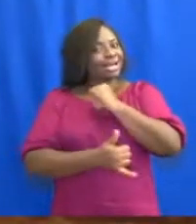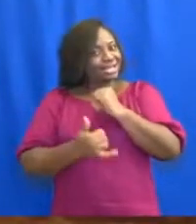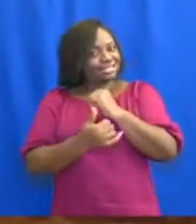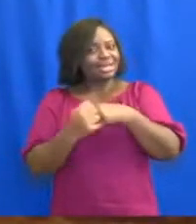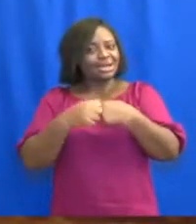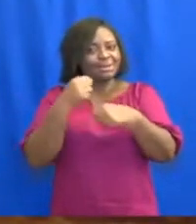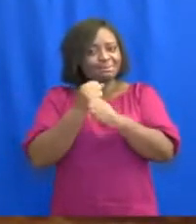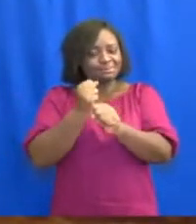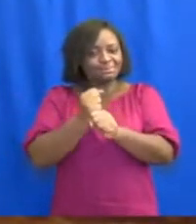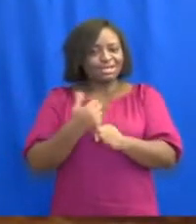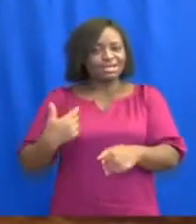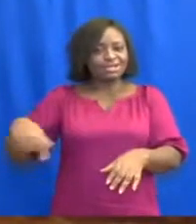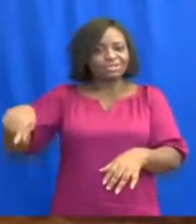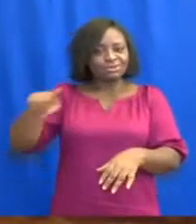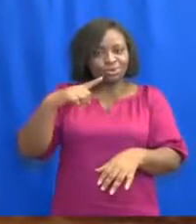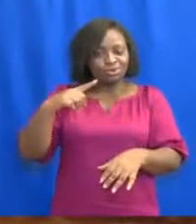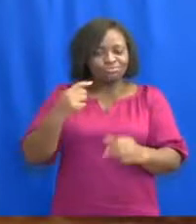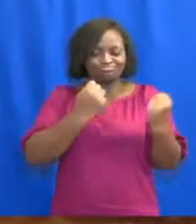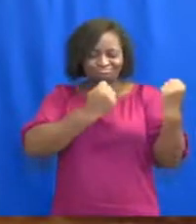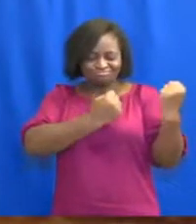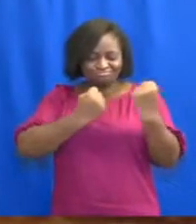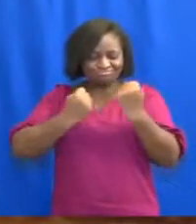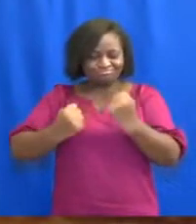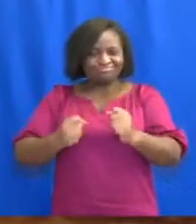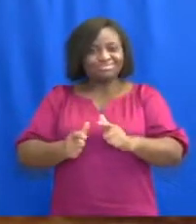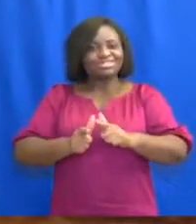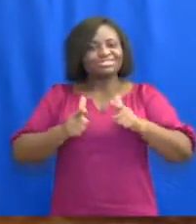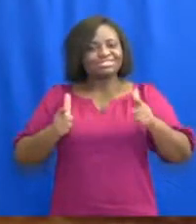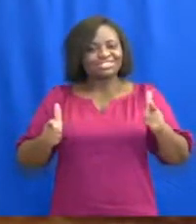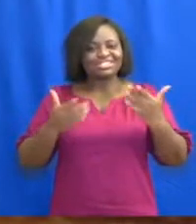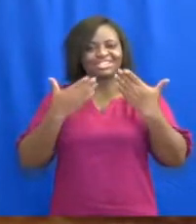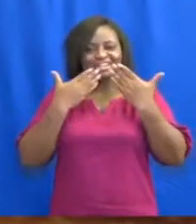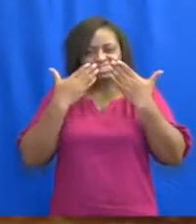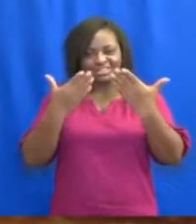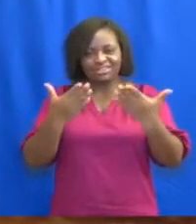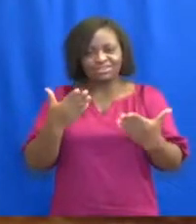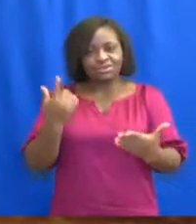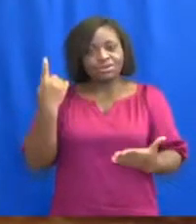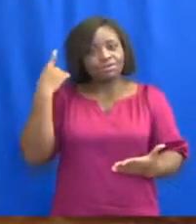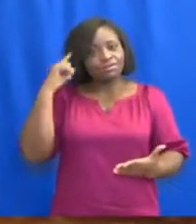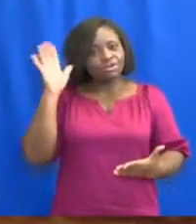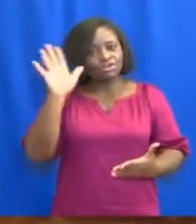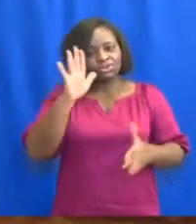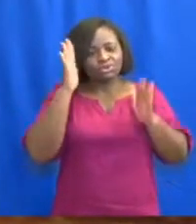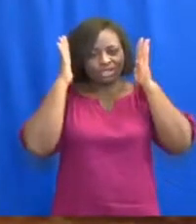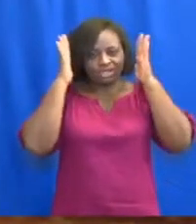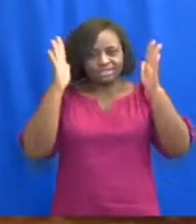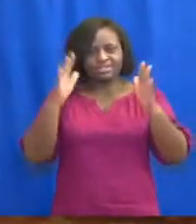and make her great and strong. I thank you for your attention.